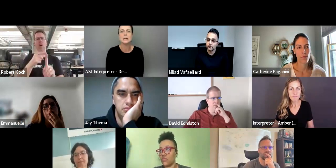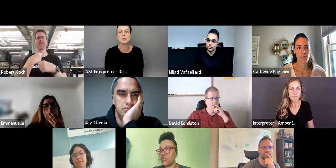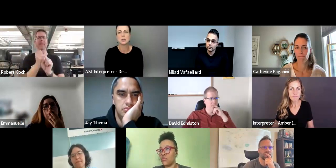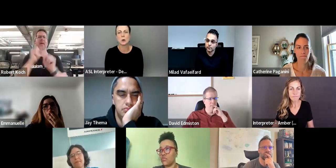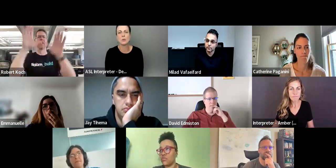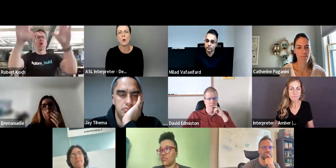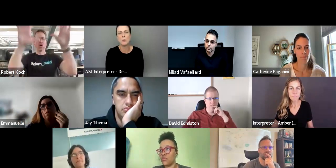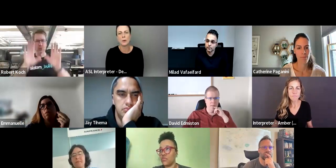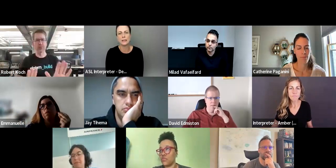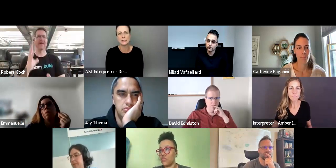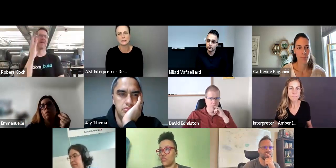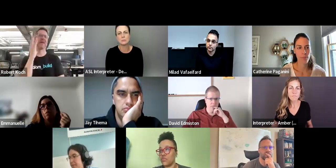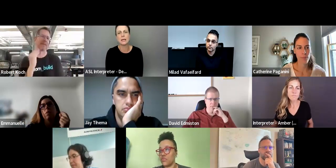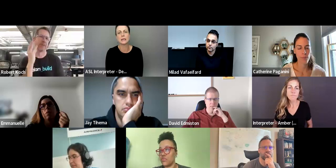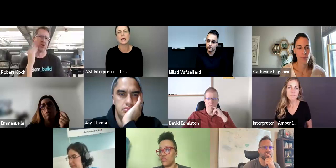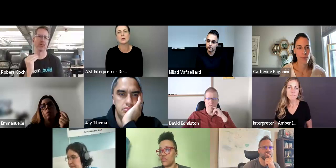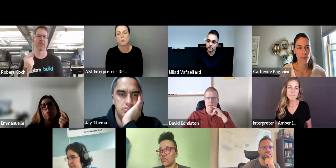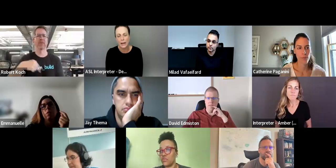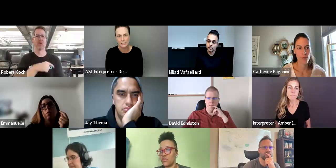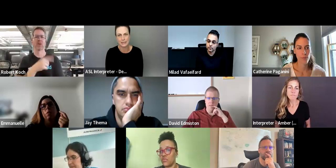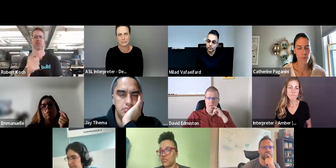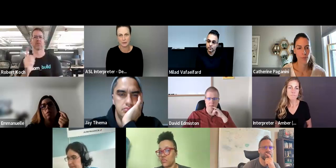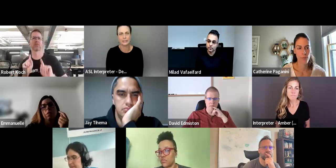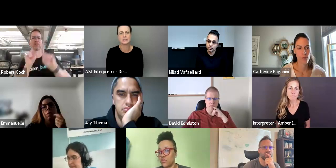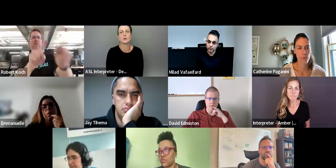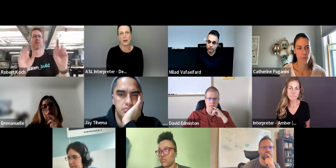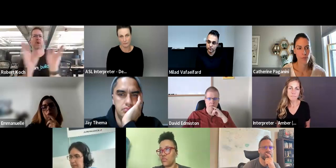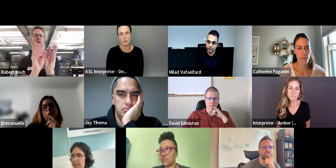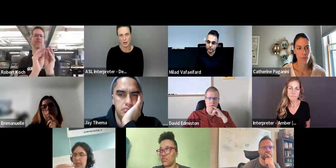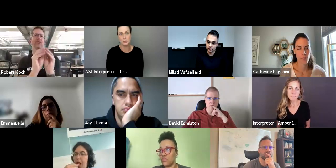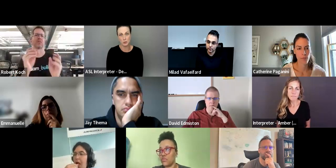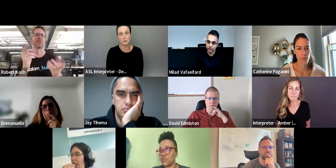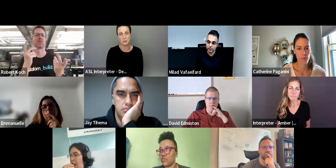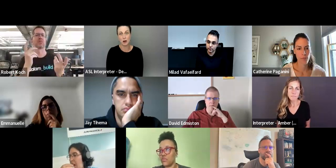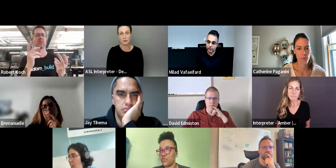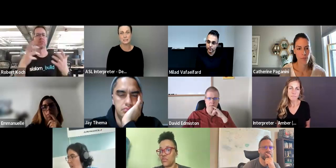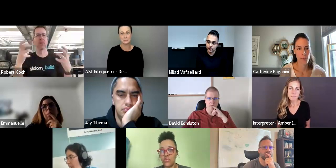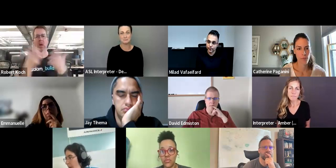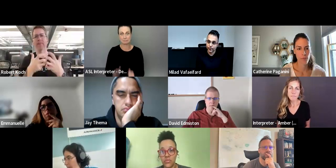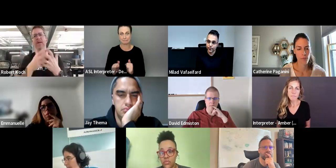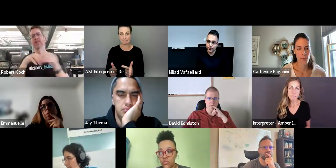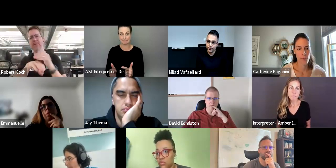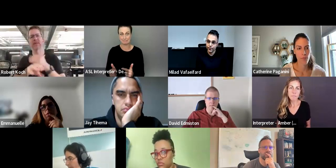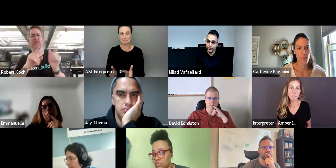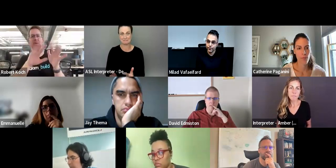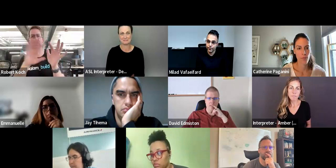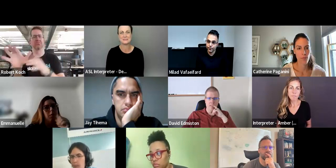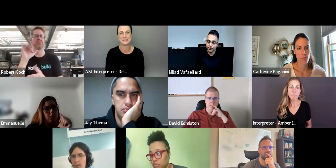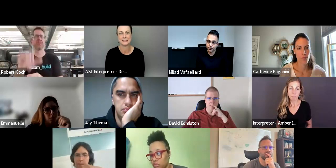today. So the whole point is to make it a great experience for everyone who goes to the conference.